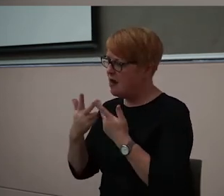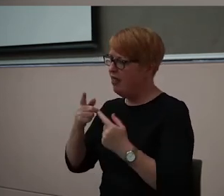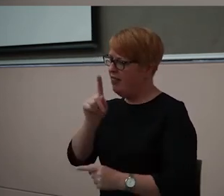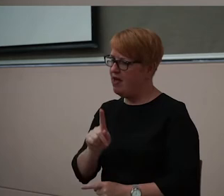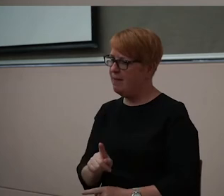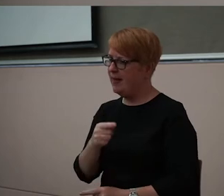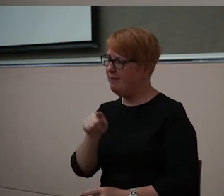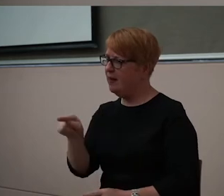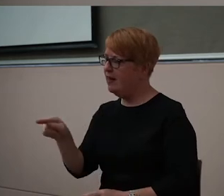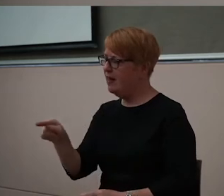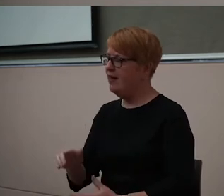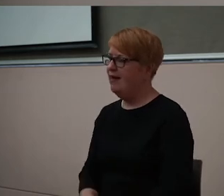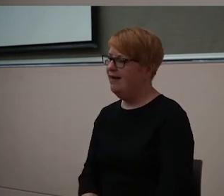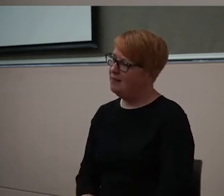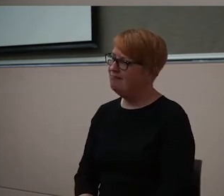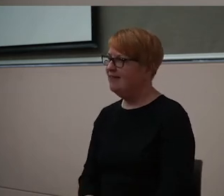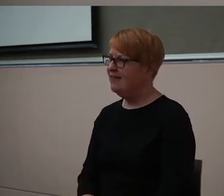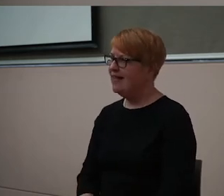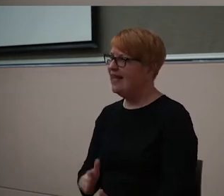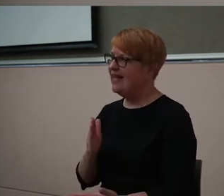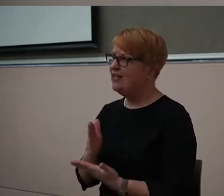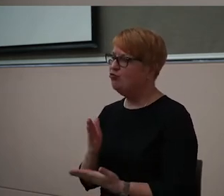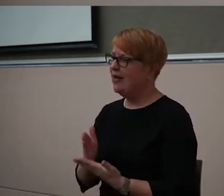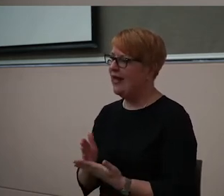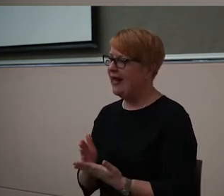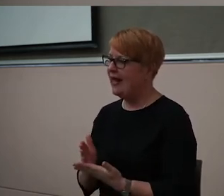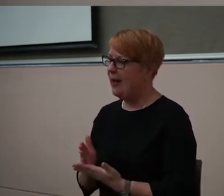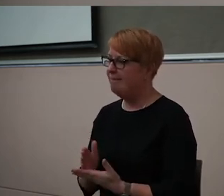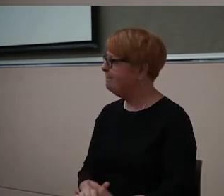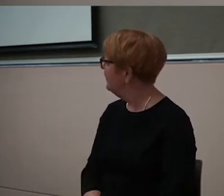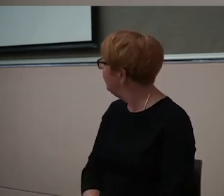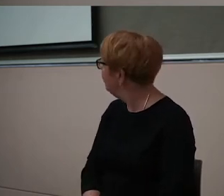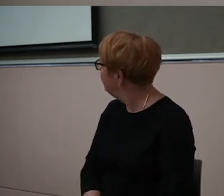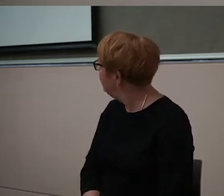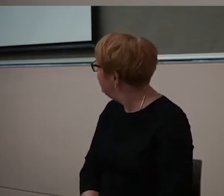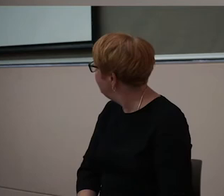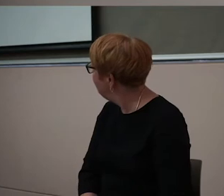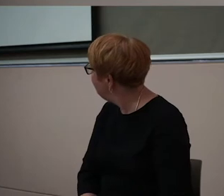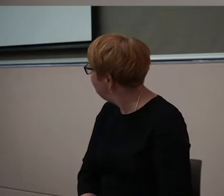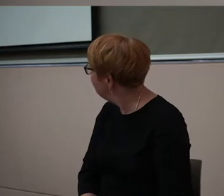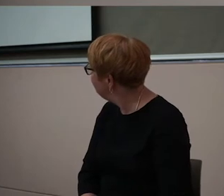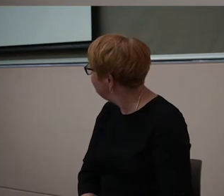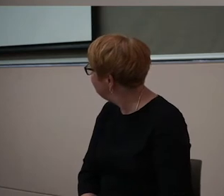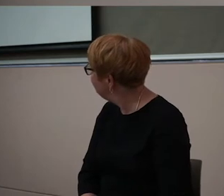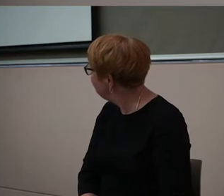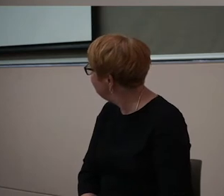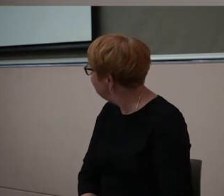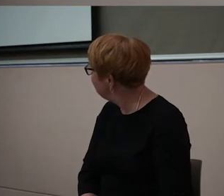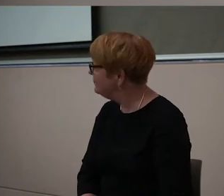Maybe I'll just flick through my slides and that might give a little bit more of an insight into what I try and do.